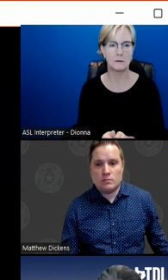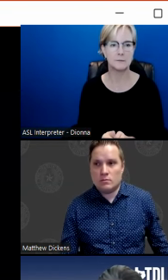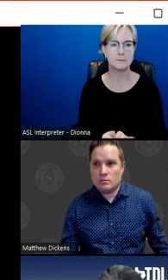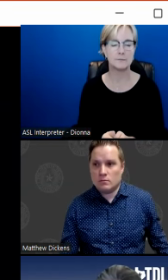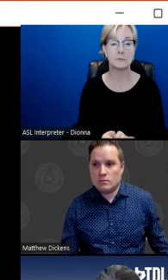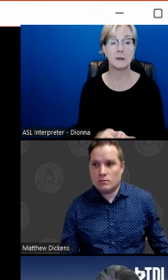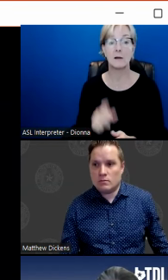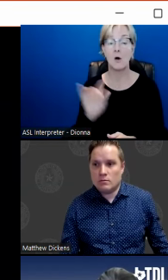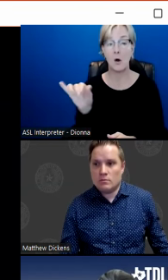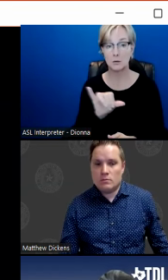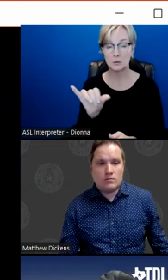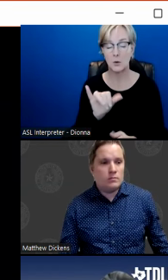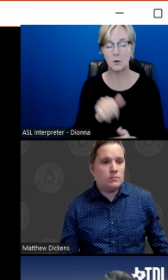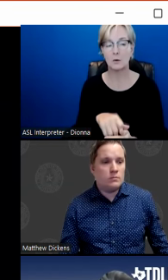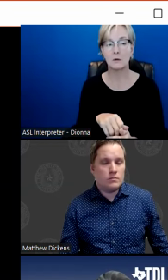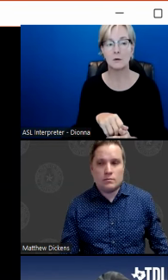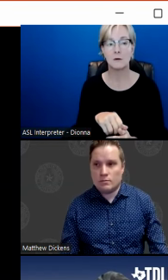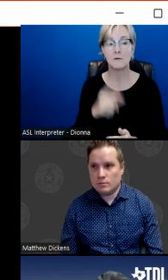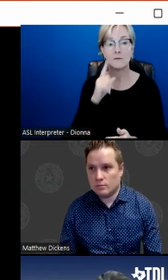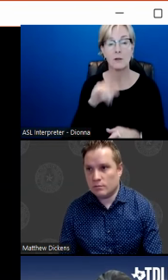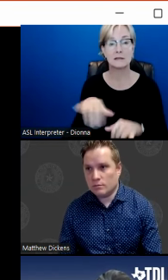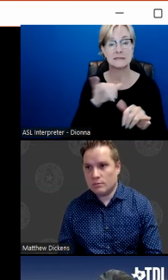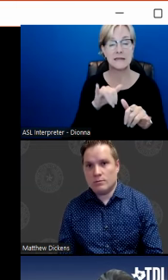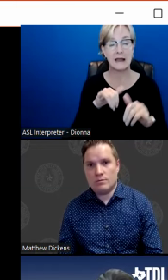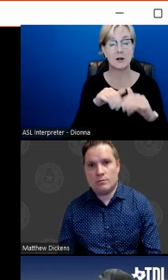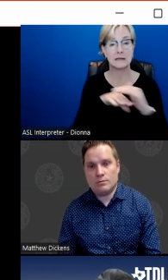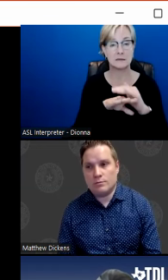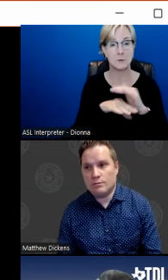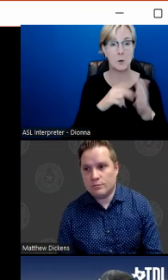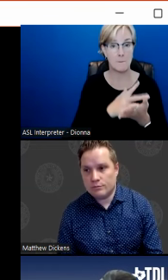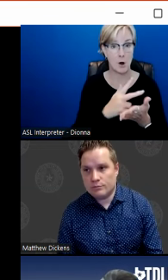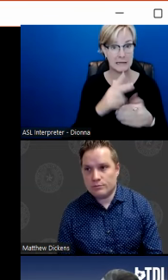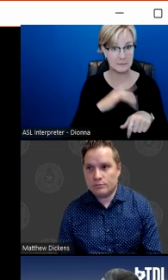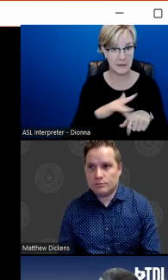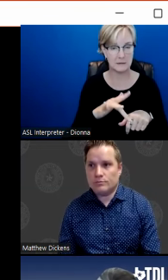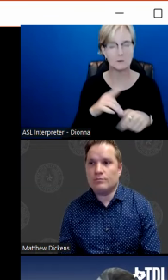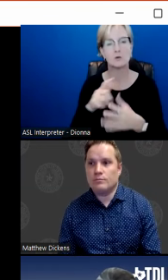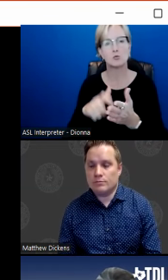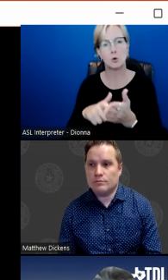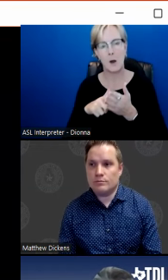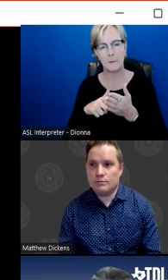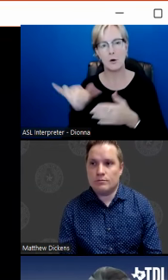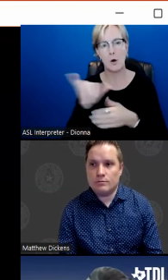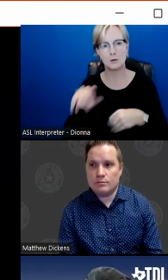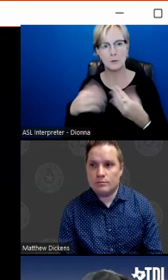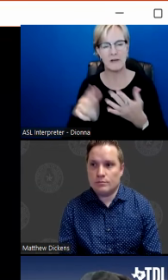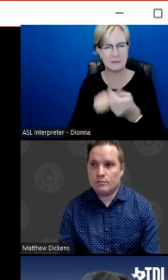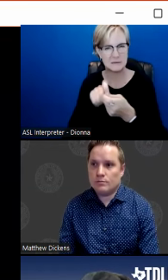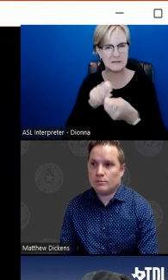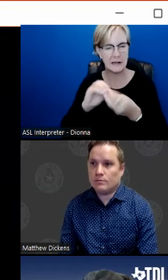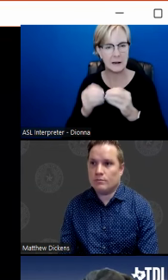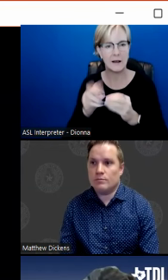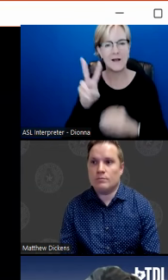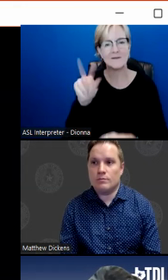In addition to the standard accessible parking spaces, there is a requirement to also provide a certain number of van